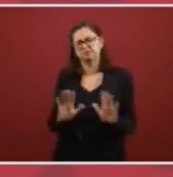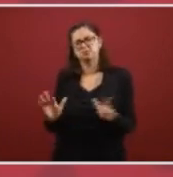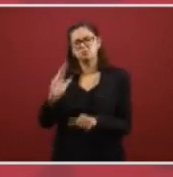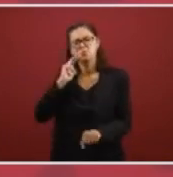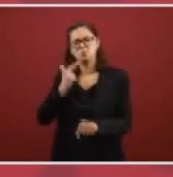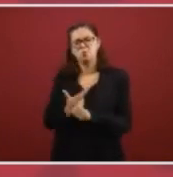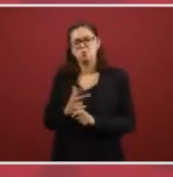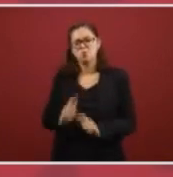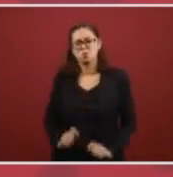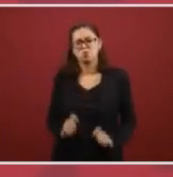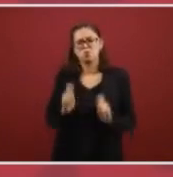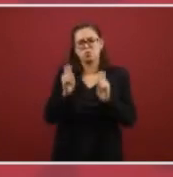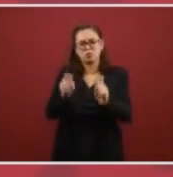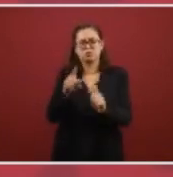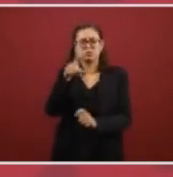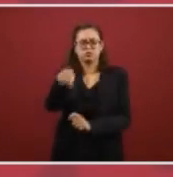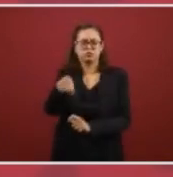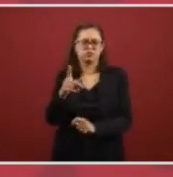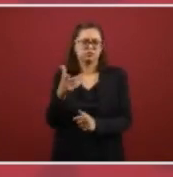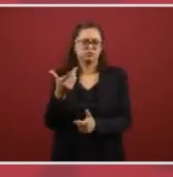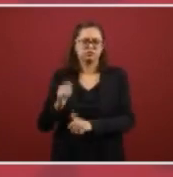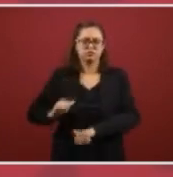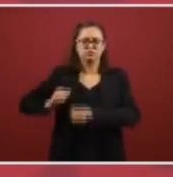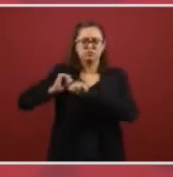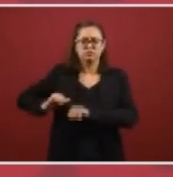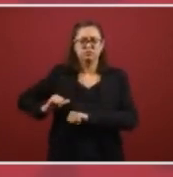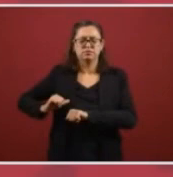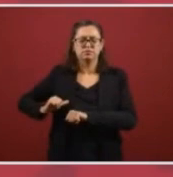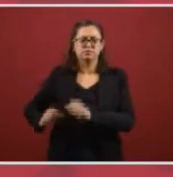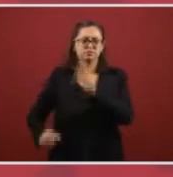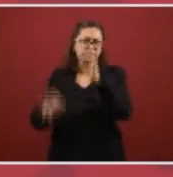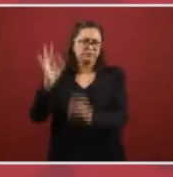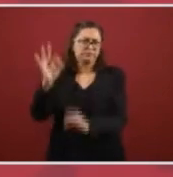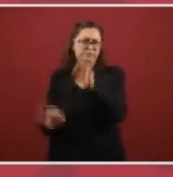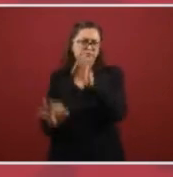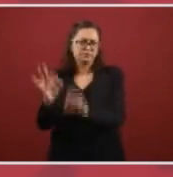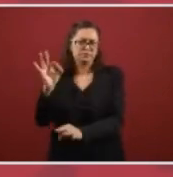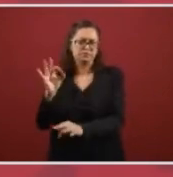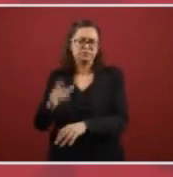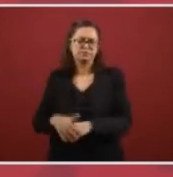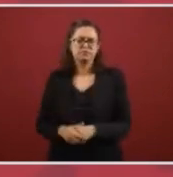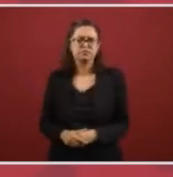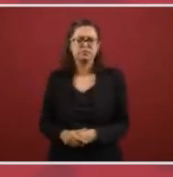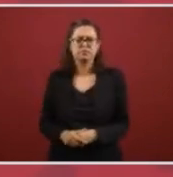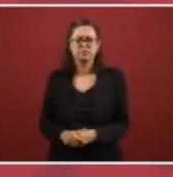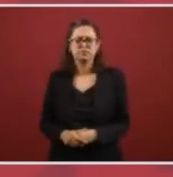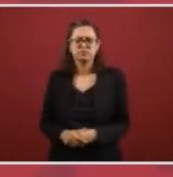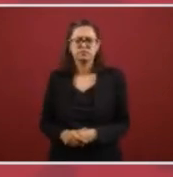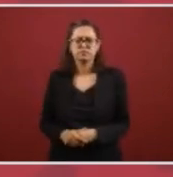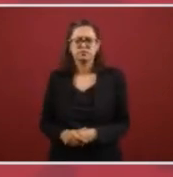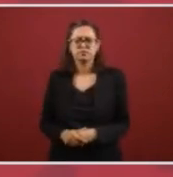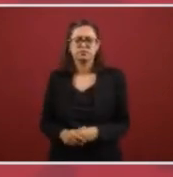in things that do not correspond to me? They belong to the judicial branch,